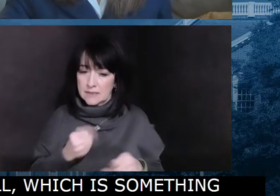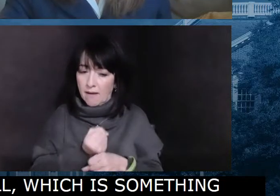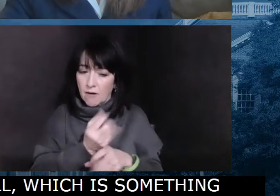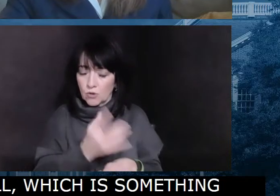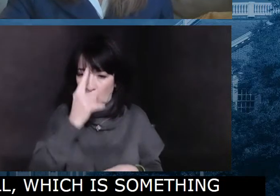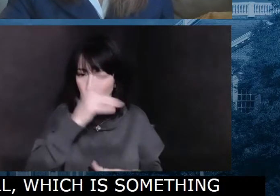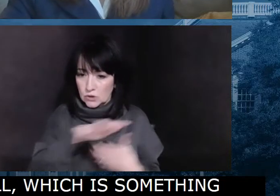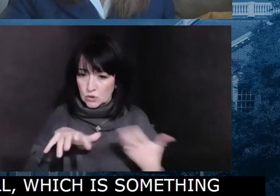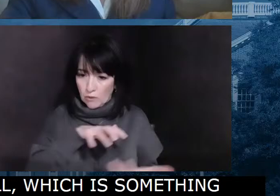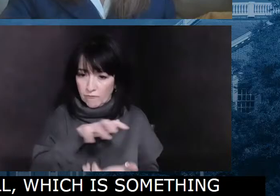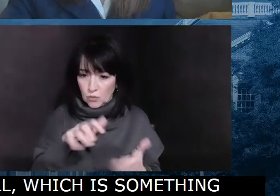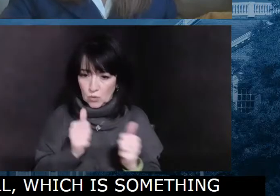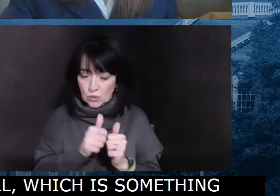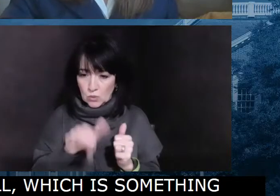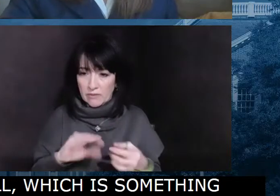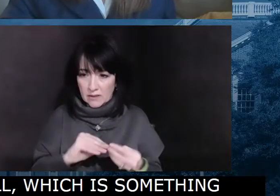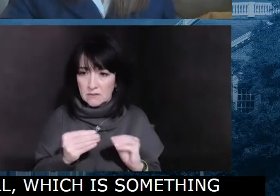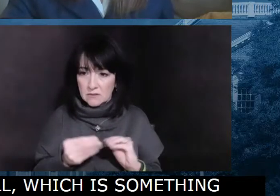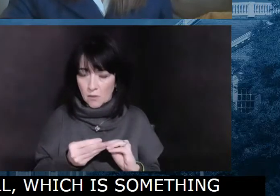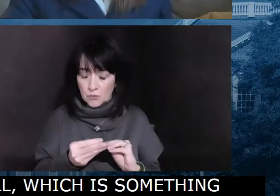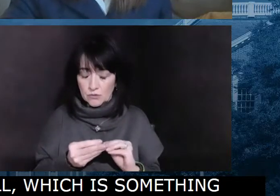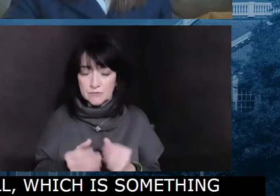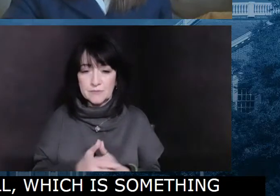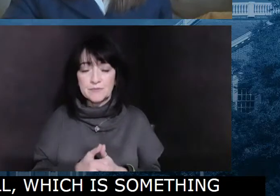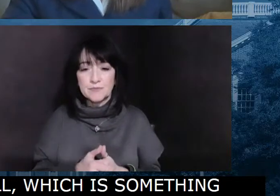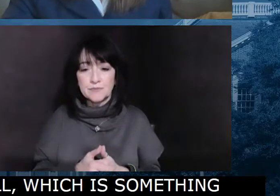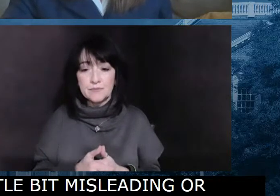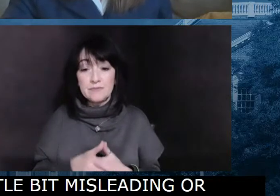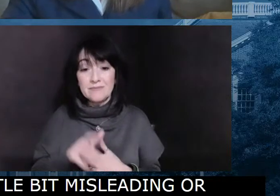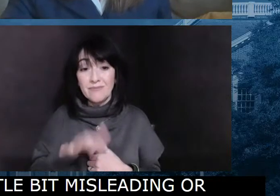program directly between the federal government and